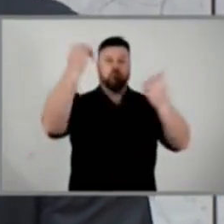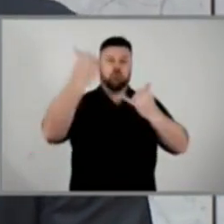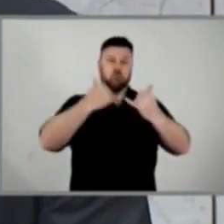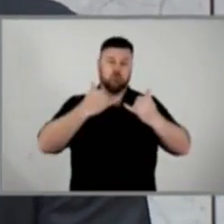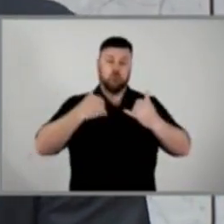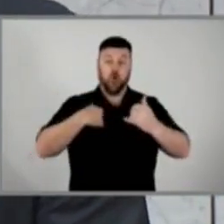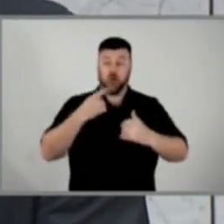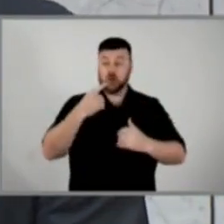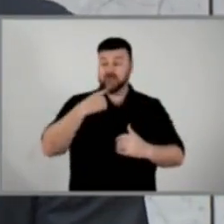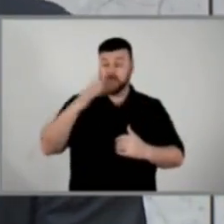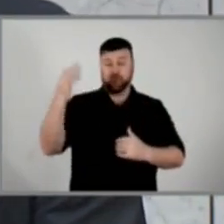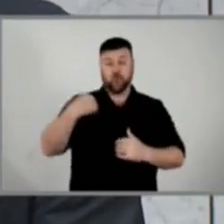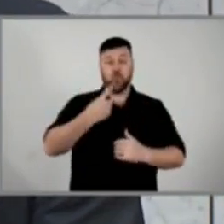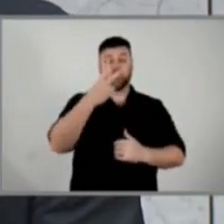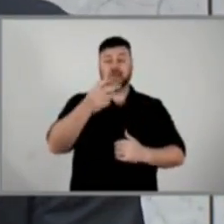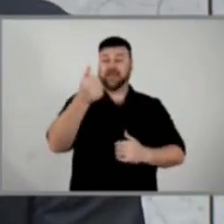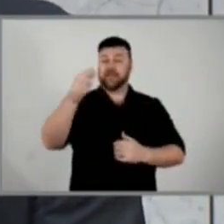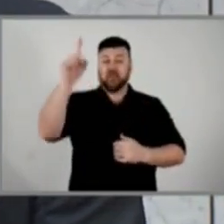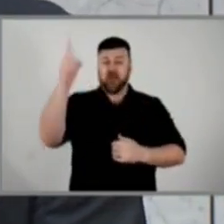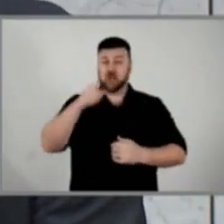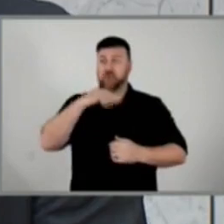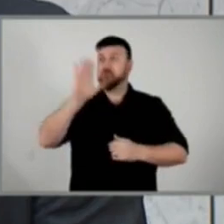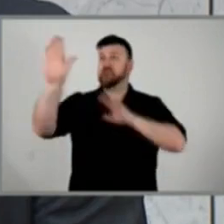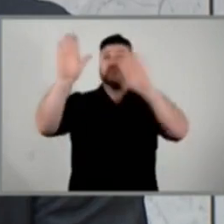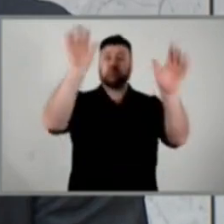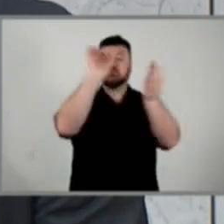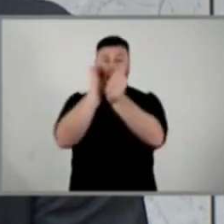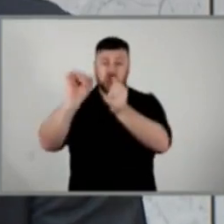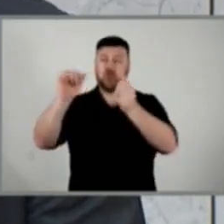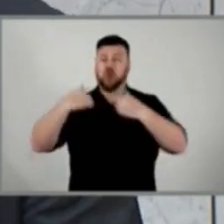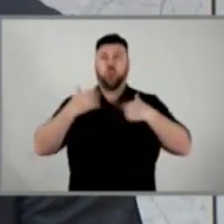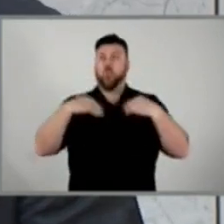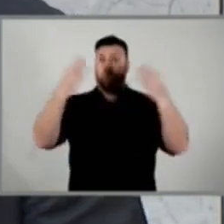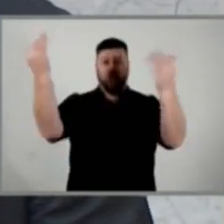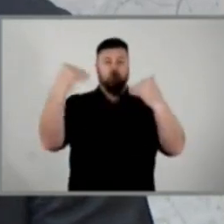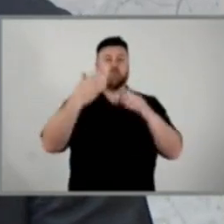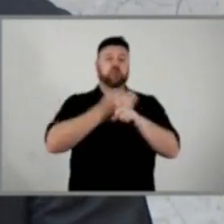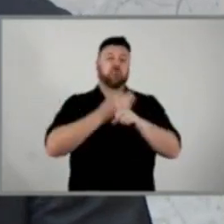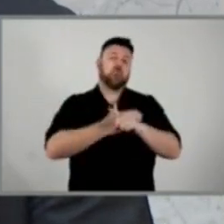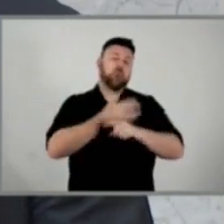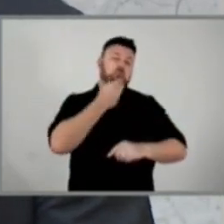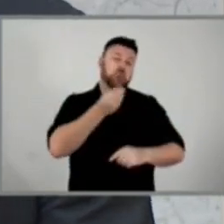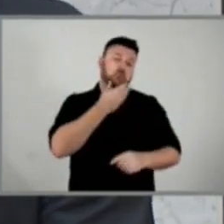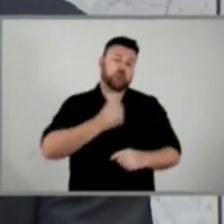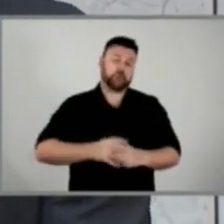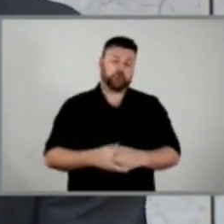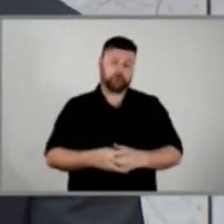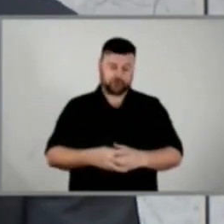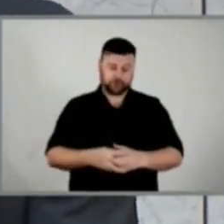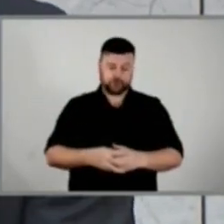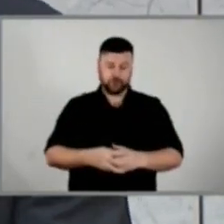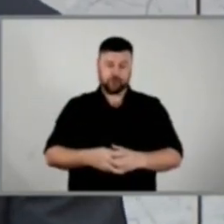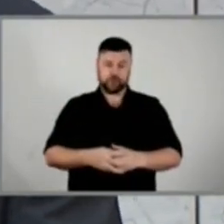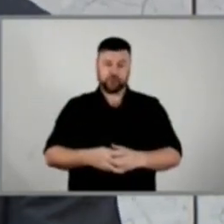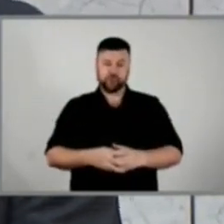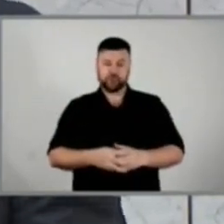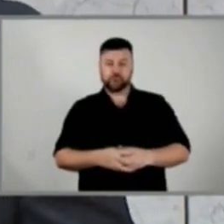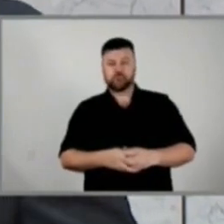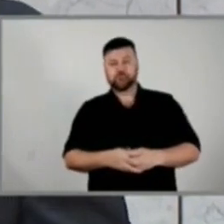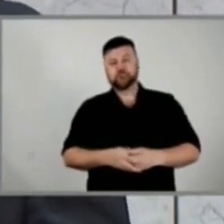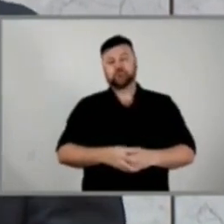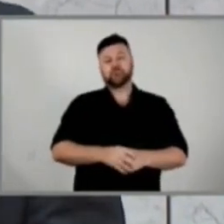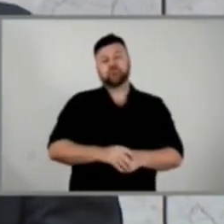get them home by Christmas, and that's what we're working to achieve. Yeah. Could you take a question on the subject, please? Well, that's a matter for your colleagues.